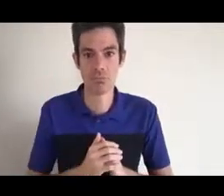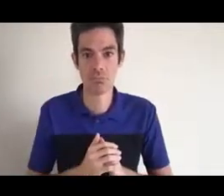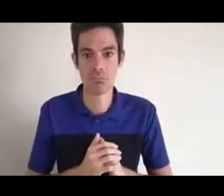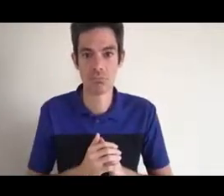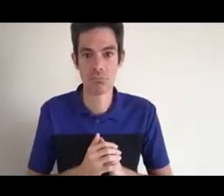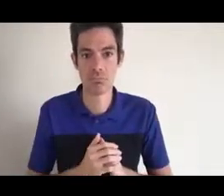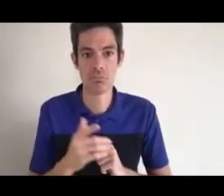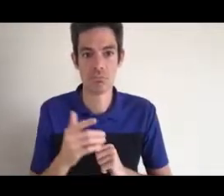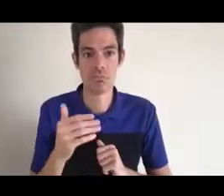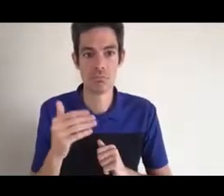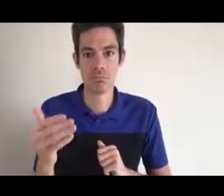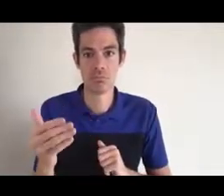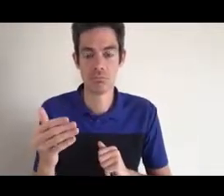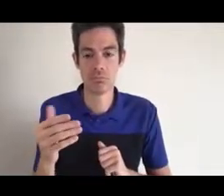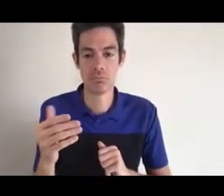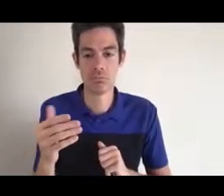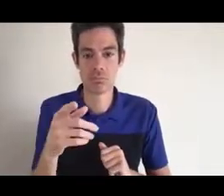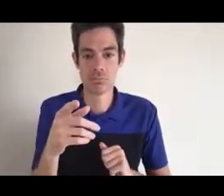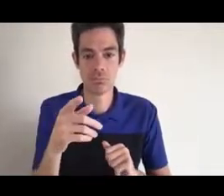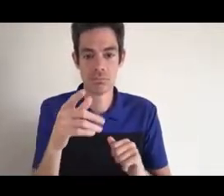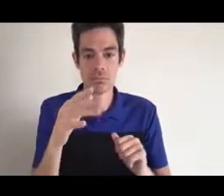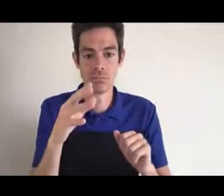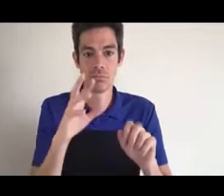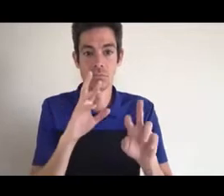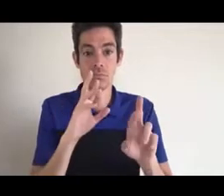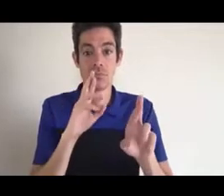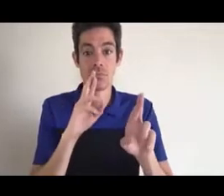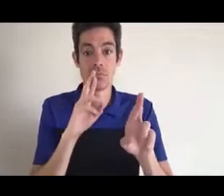So you can see the difference.